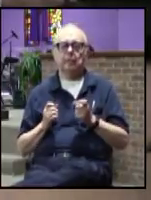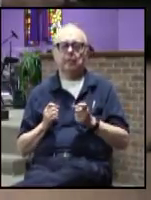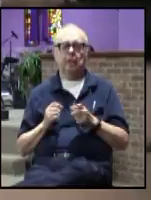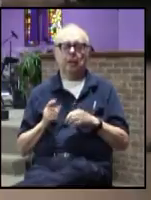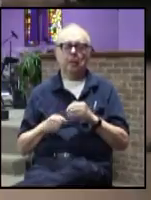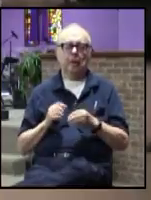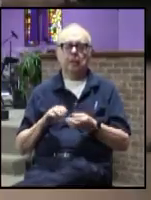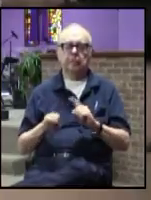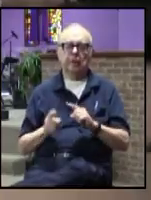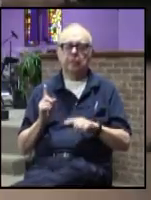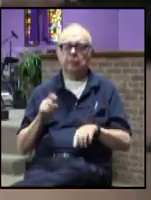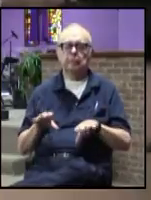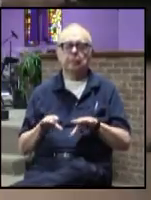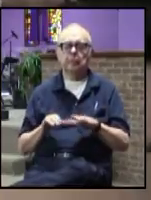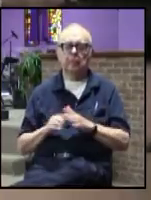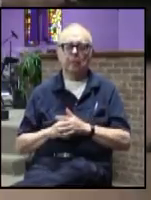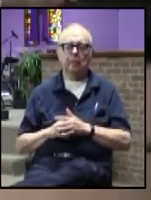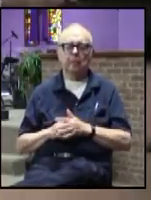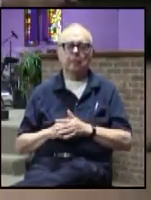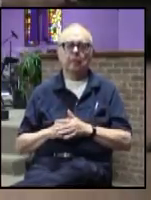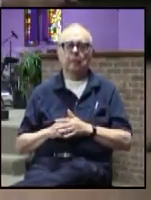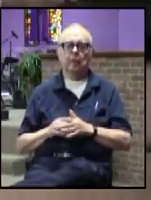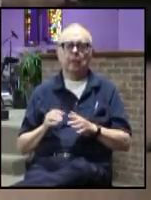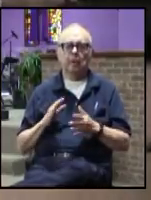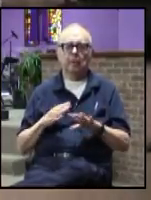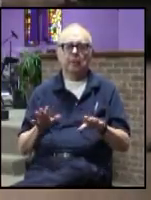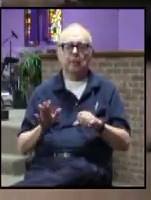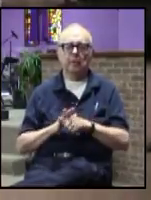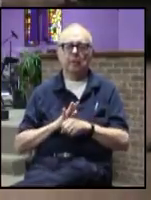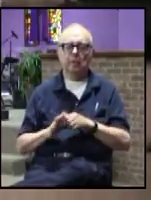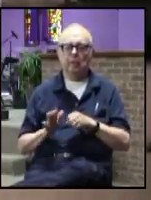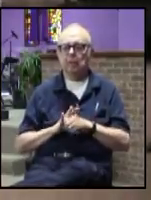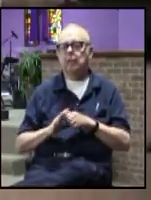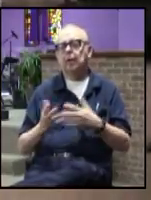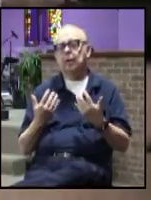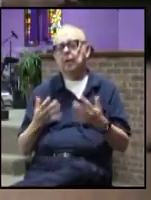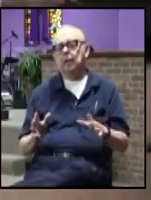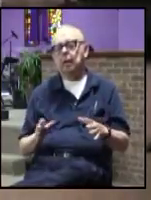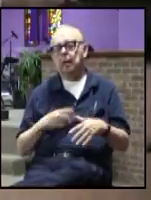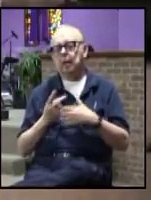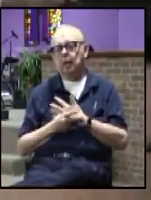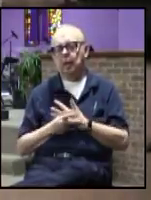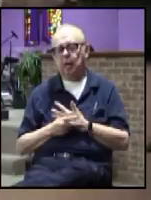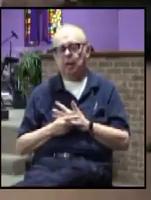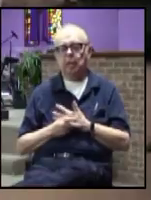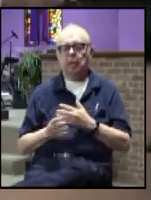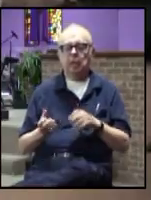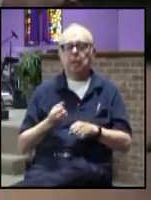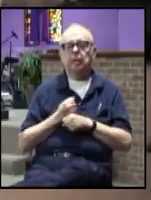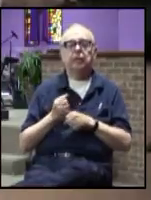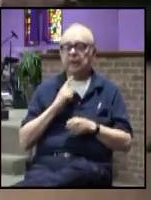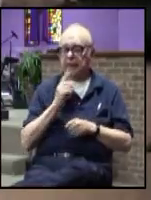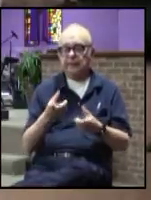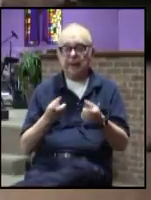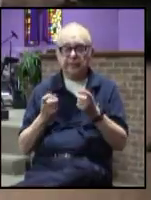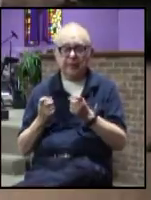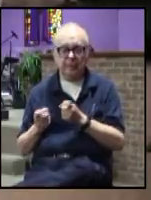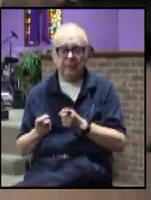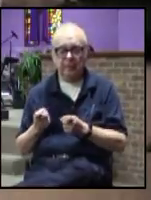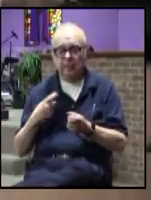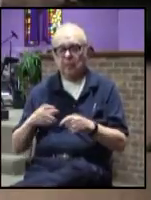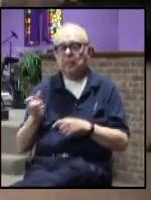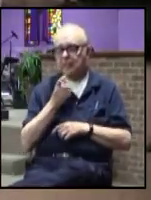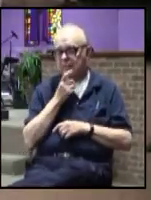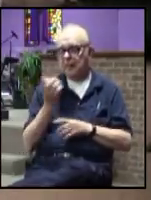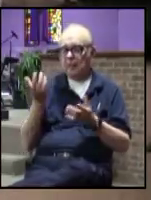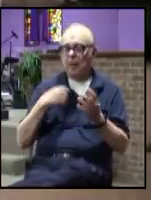gear regarding these changes that you're supposed to make. Step on it, completing the project, scramble to close the deal. His closing words are, get the lead out of your pants. So you